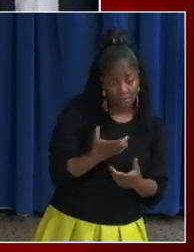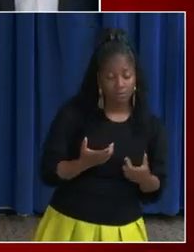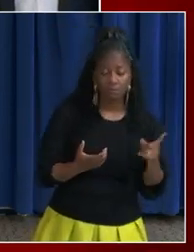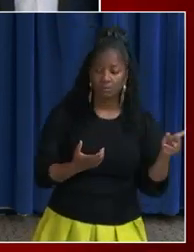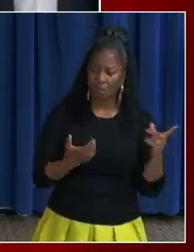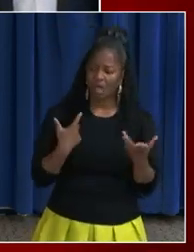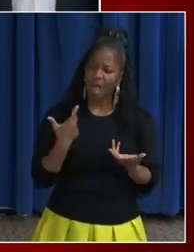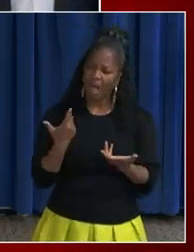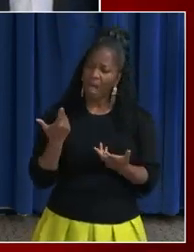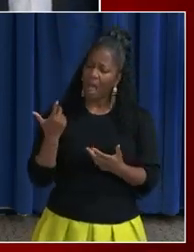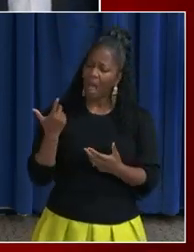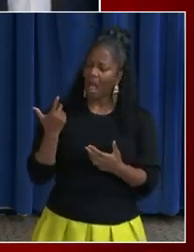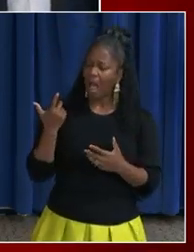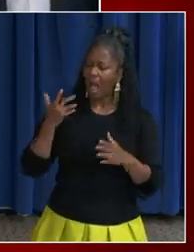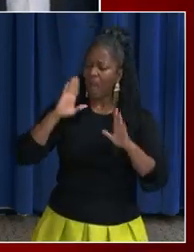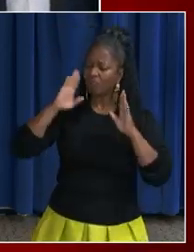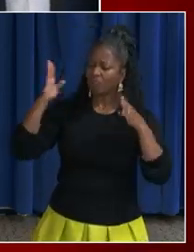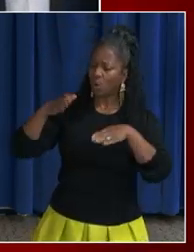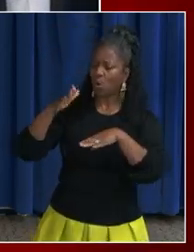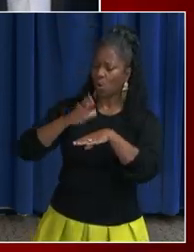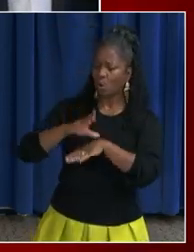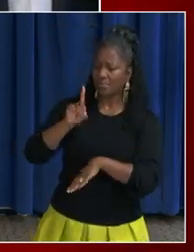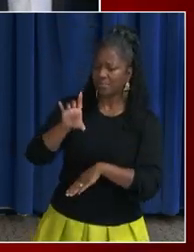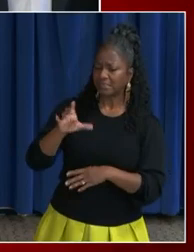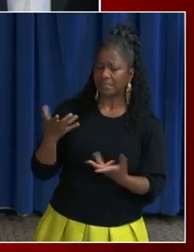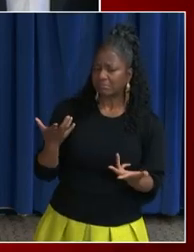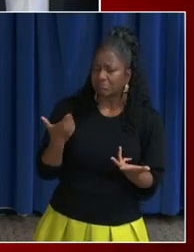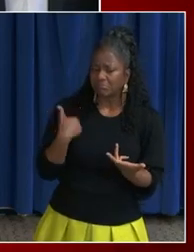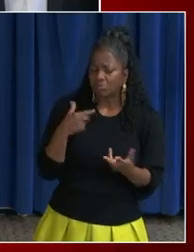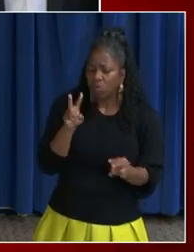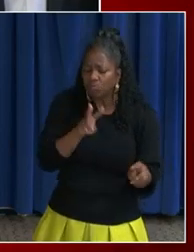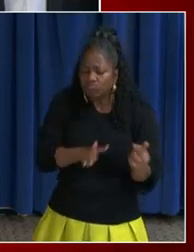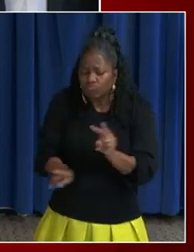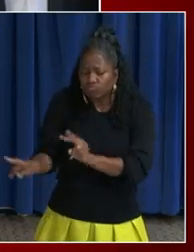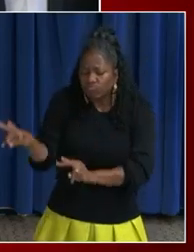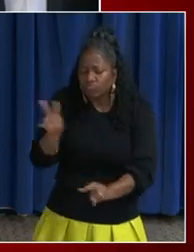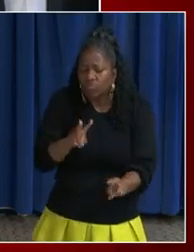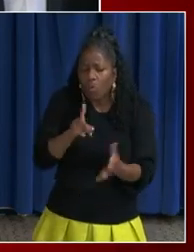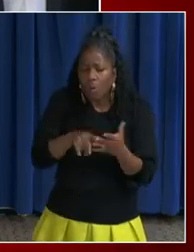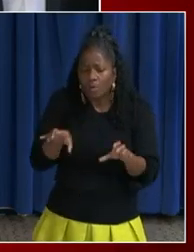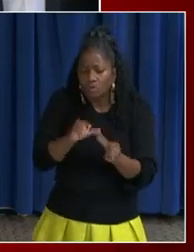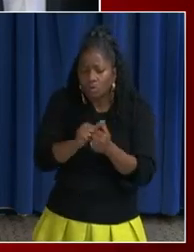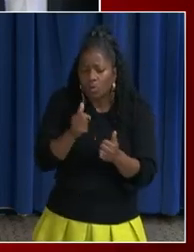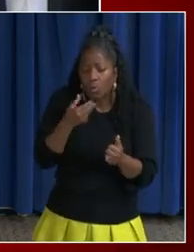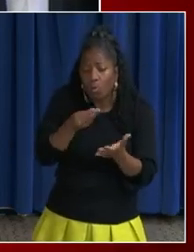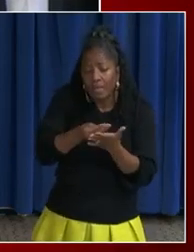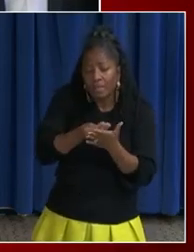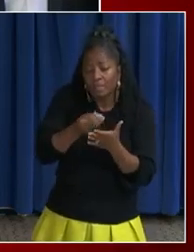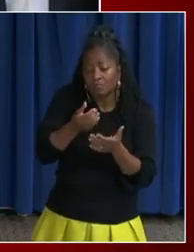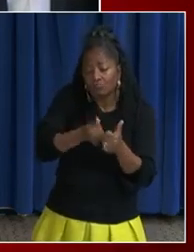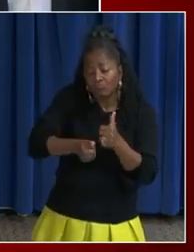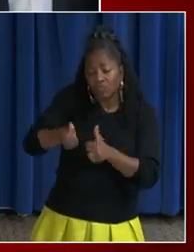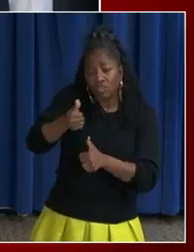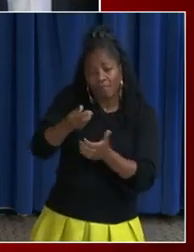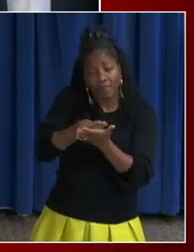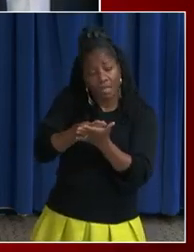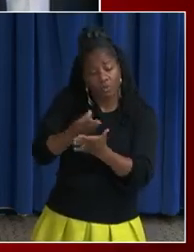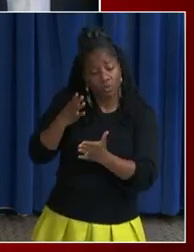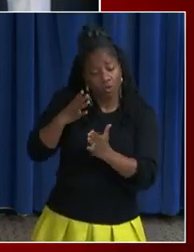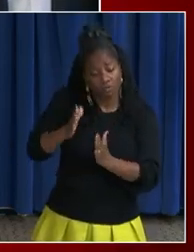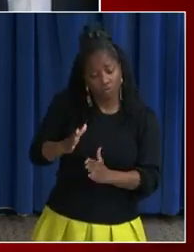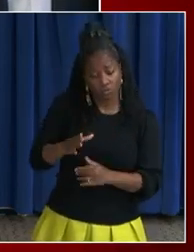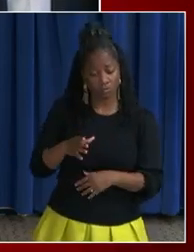I'm pretty much focused on DC, and what we look at in the chief financial officer is just